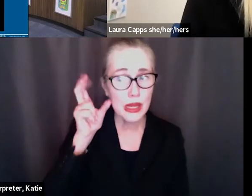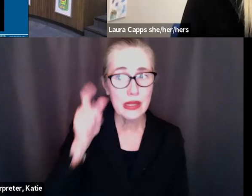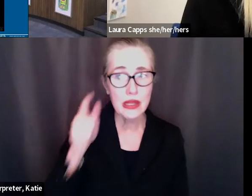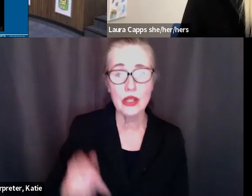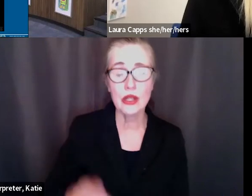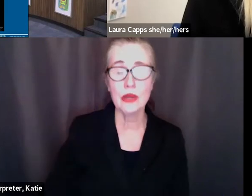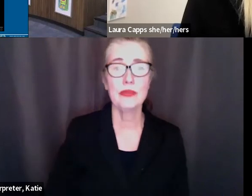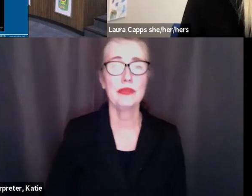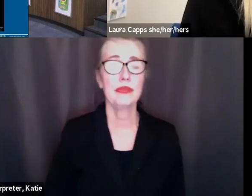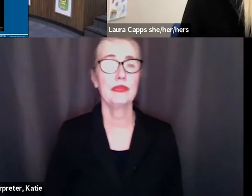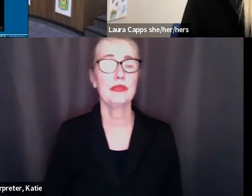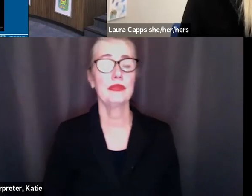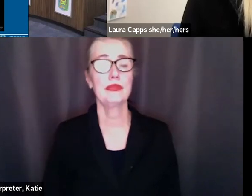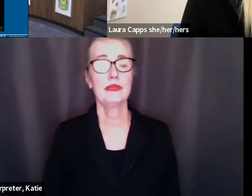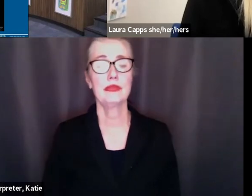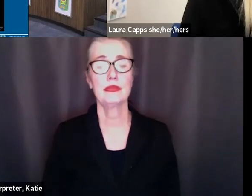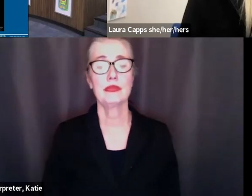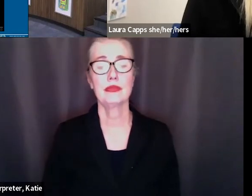okay